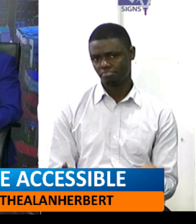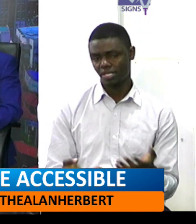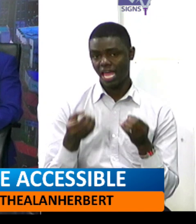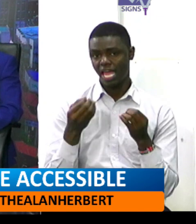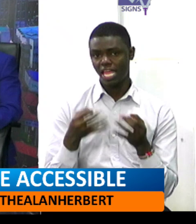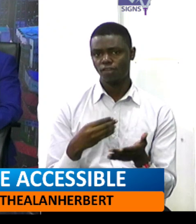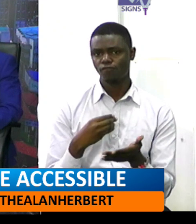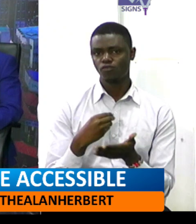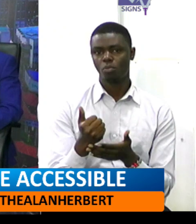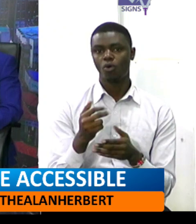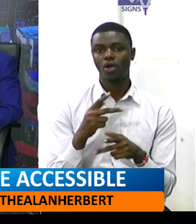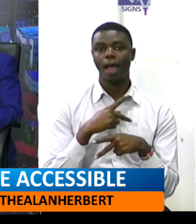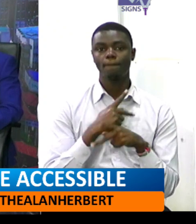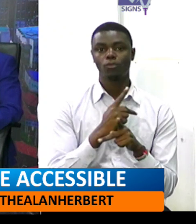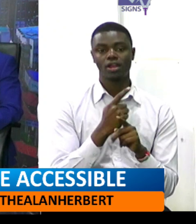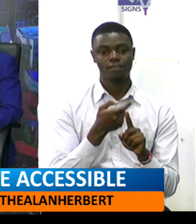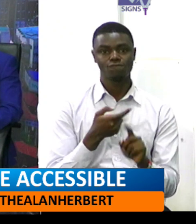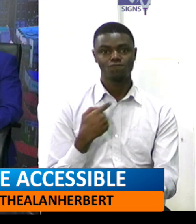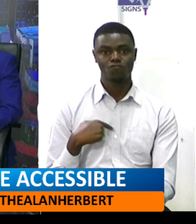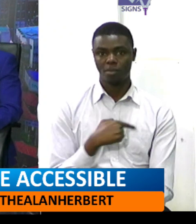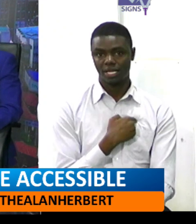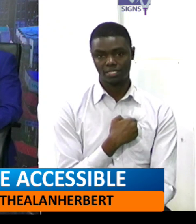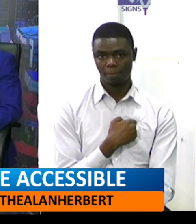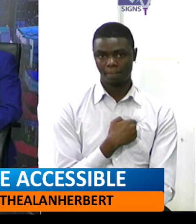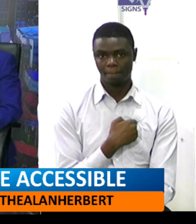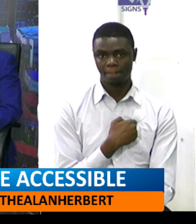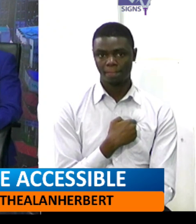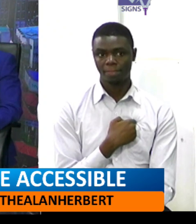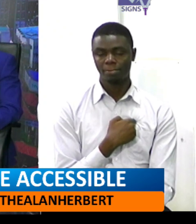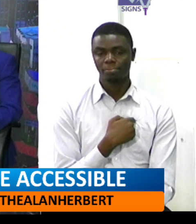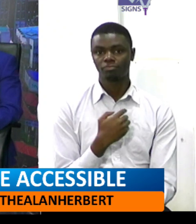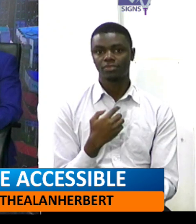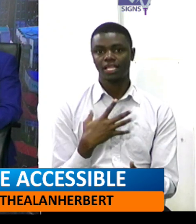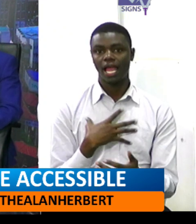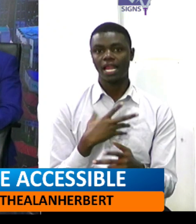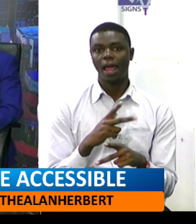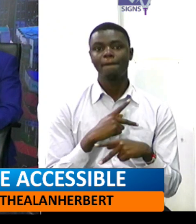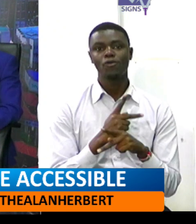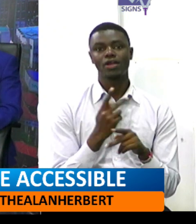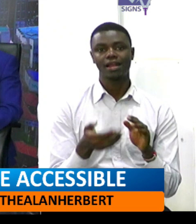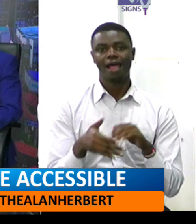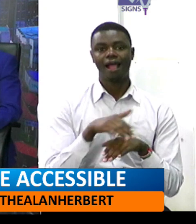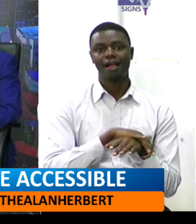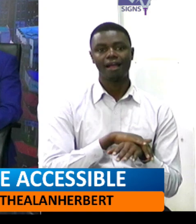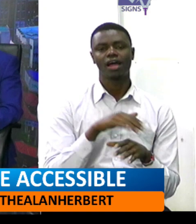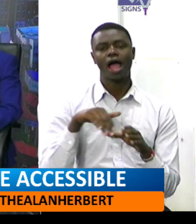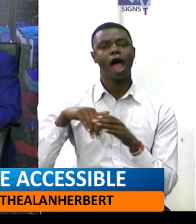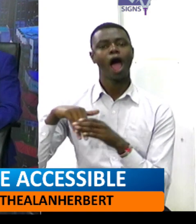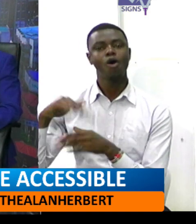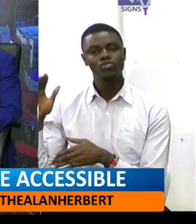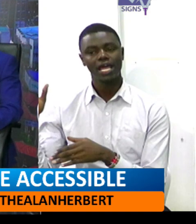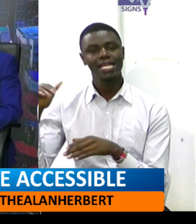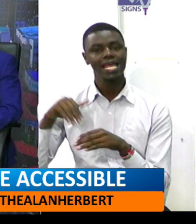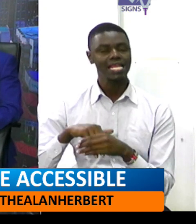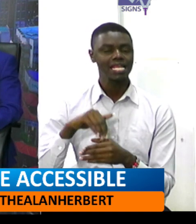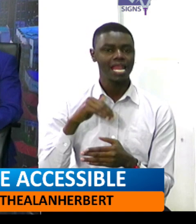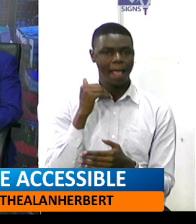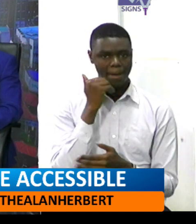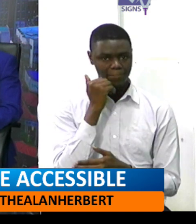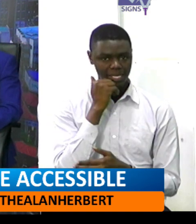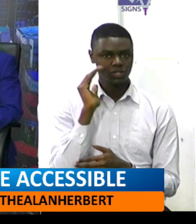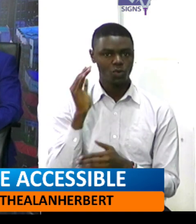you bought a product from us, and typically a product that covers you both for outpatient and inpatient,